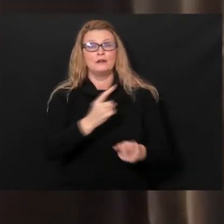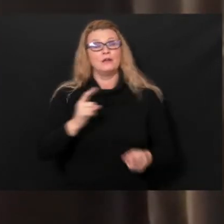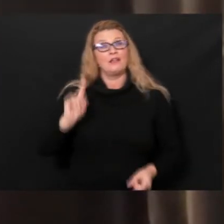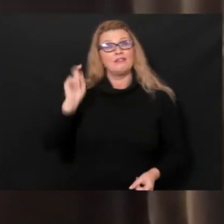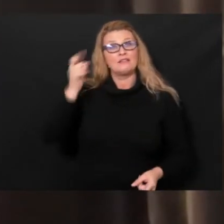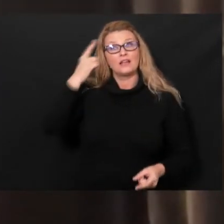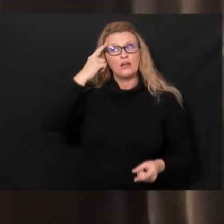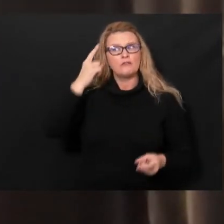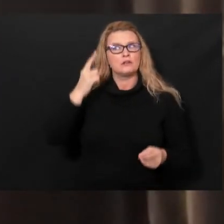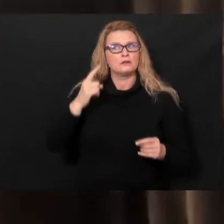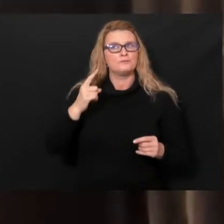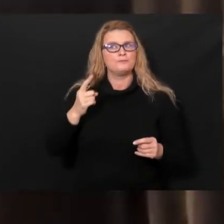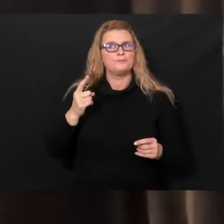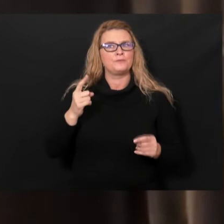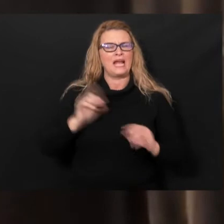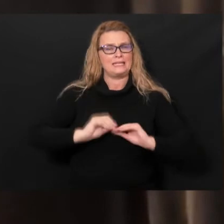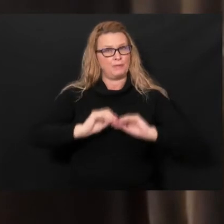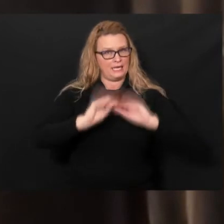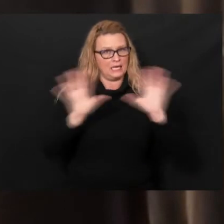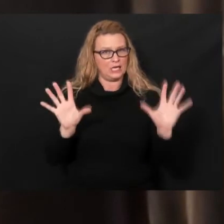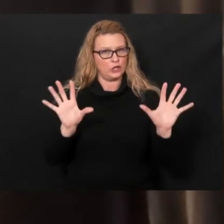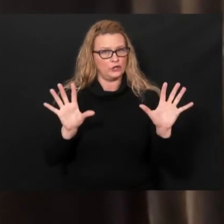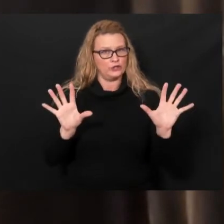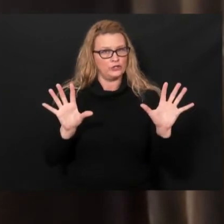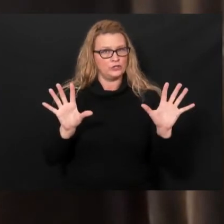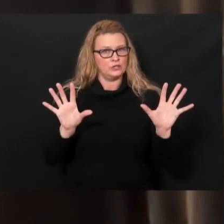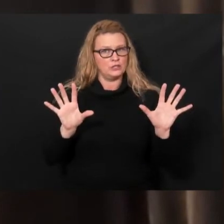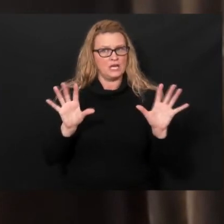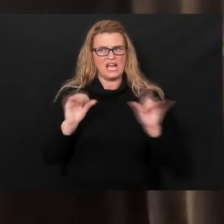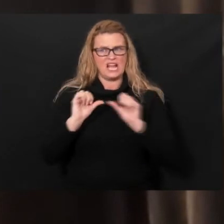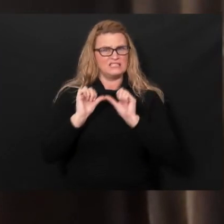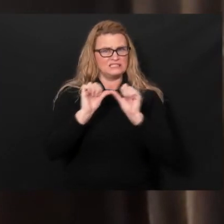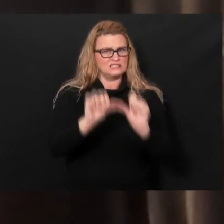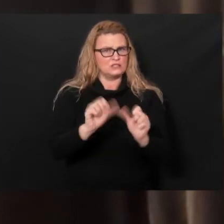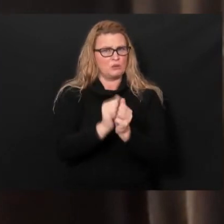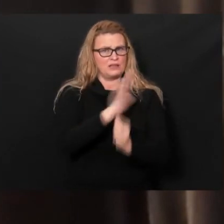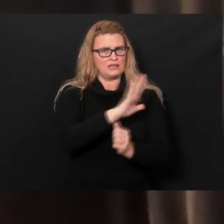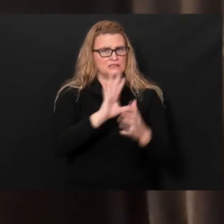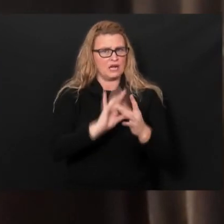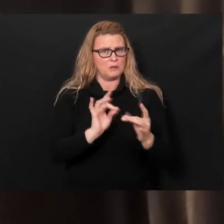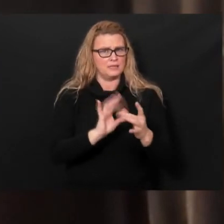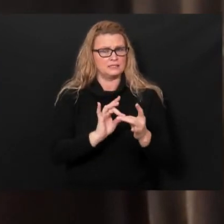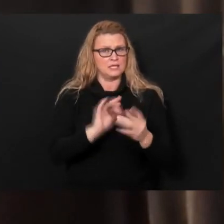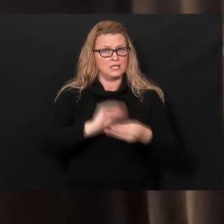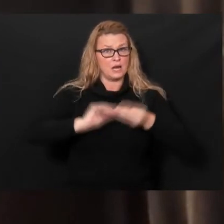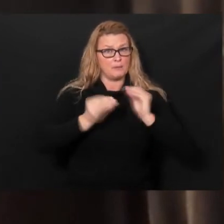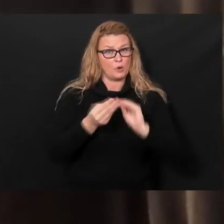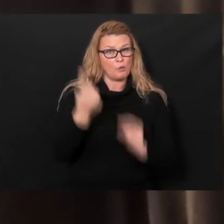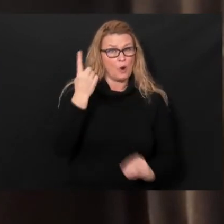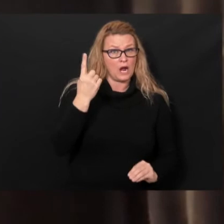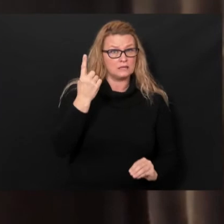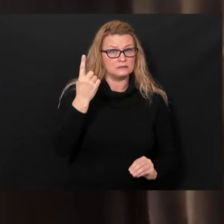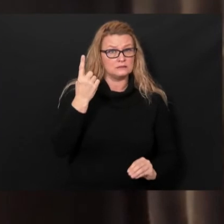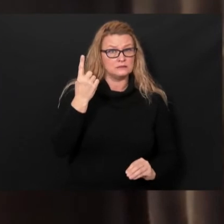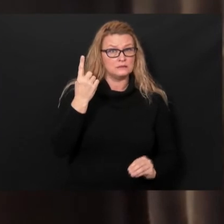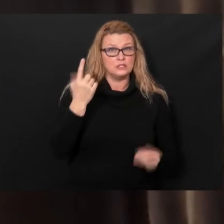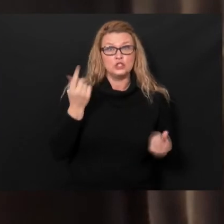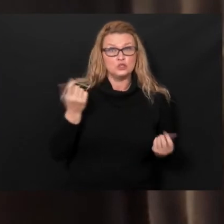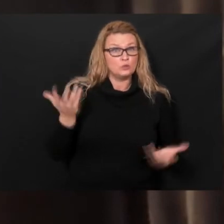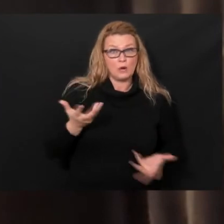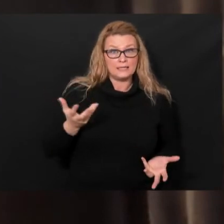has been really clear and incredibly consistent to say our number one priority is to save lives. So we are